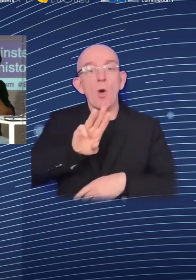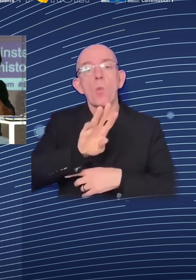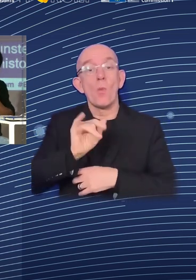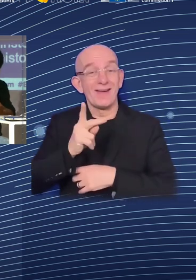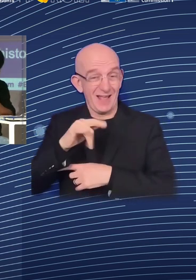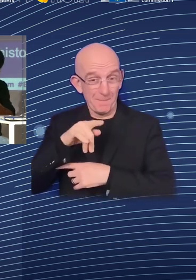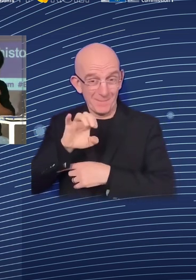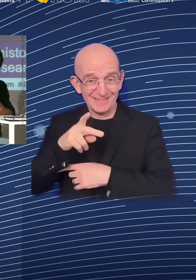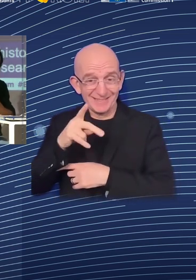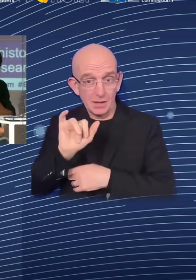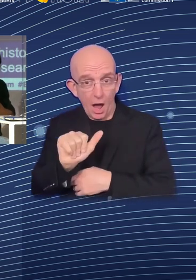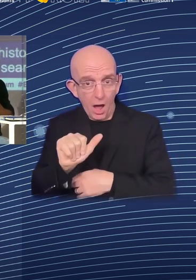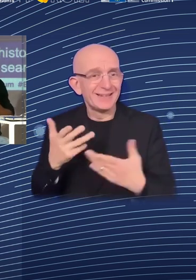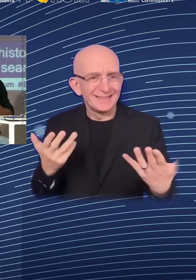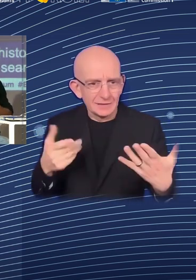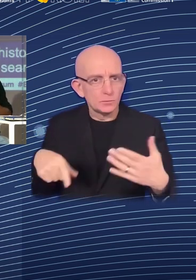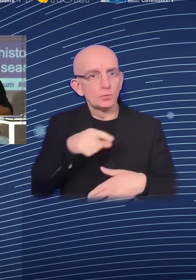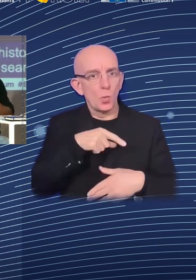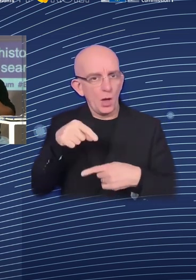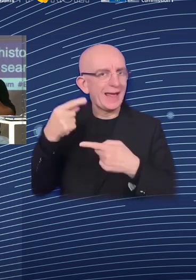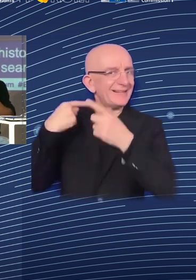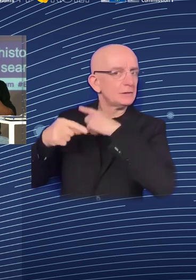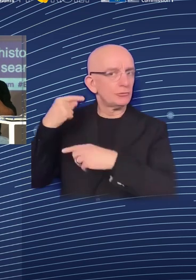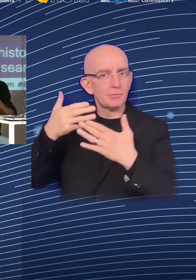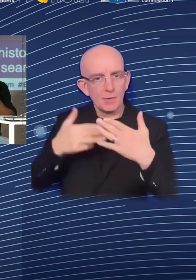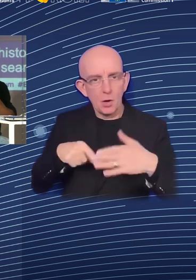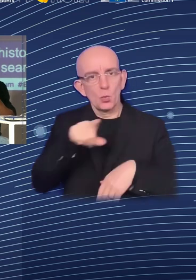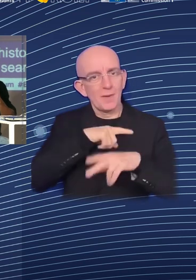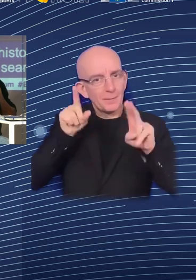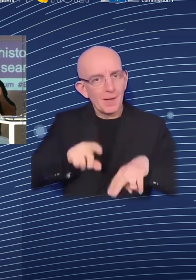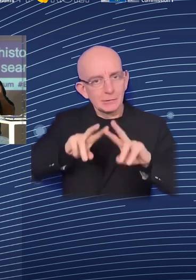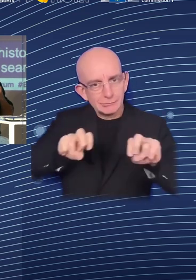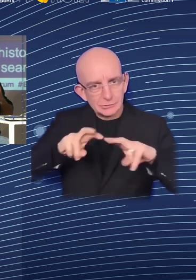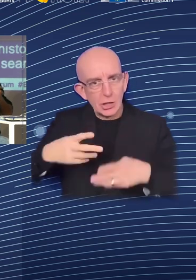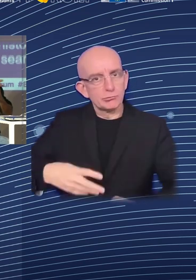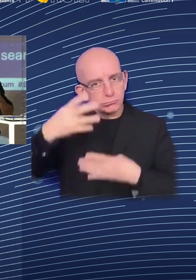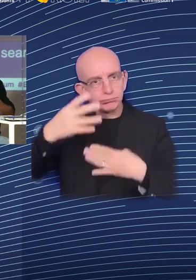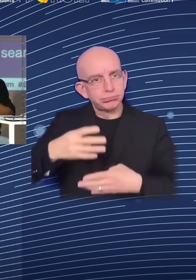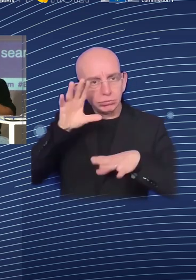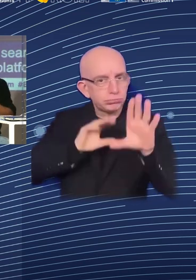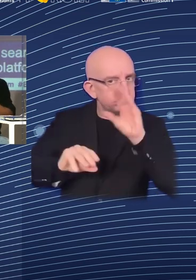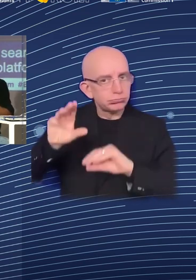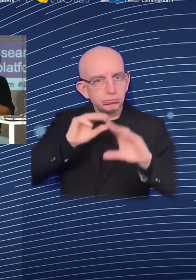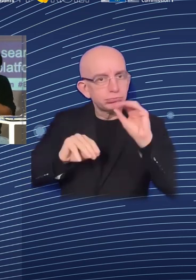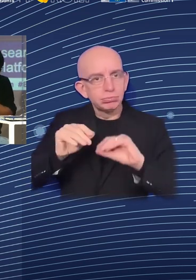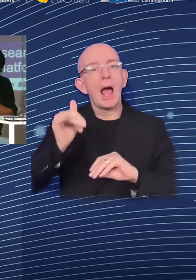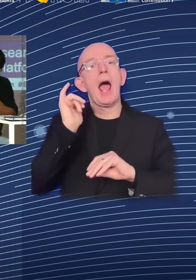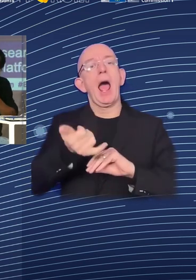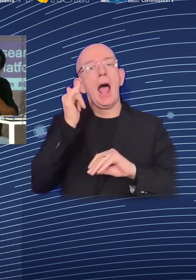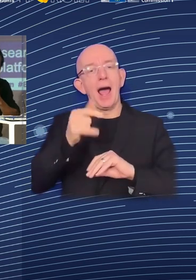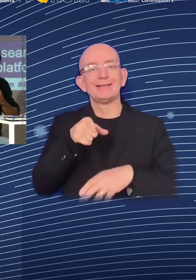of challenge you can find on the platform, and with an adaptive test. So in order, because I don't